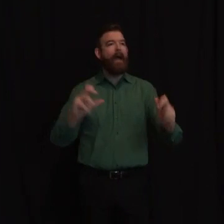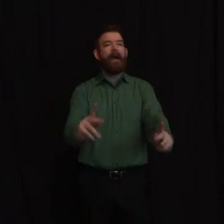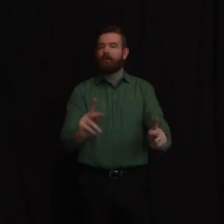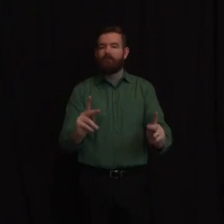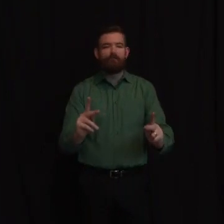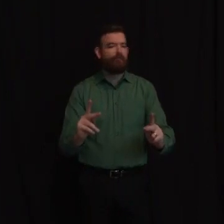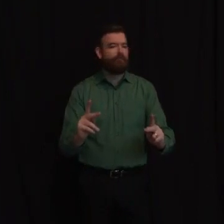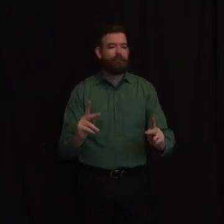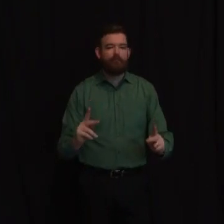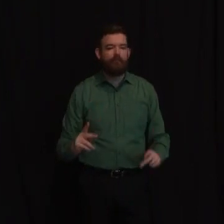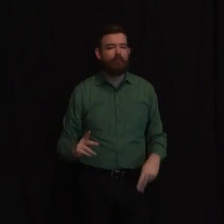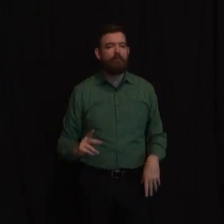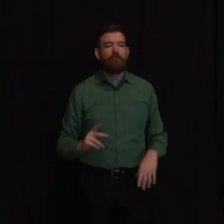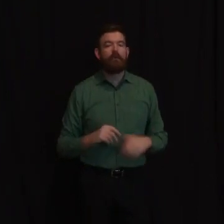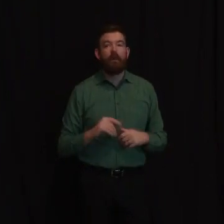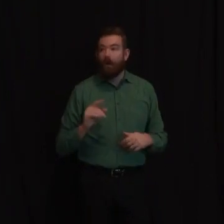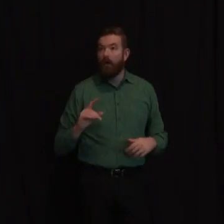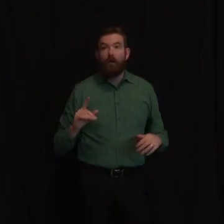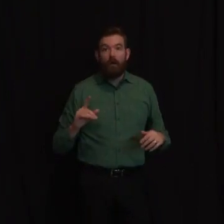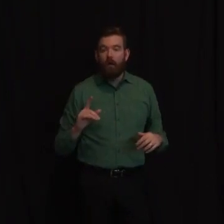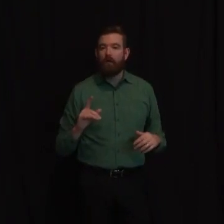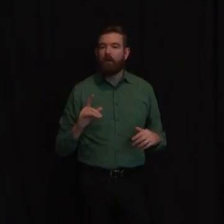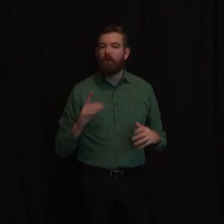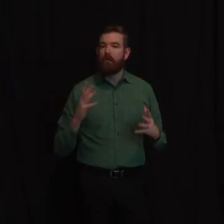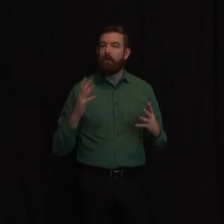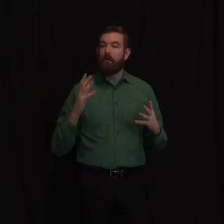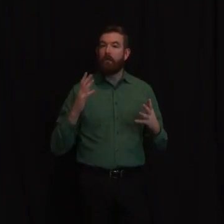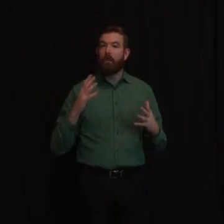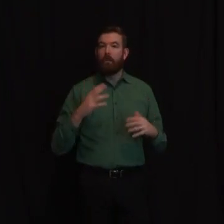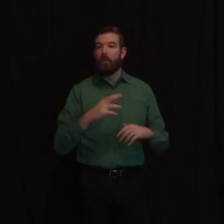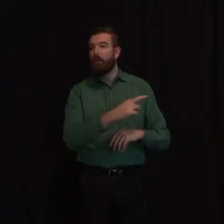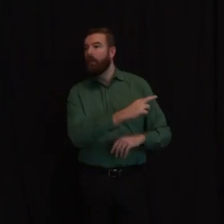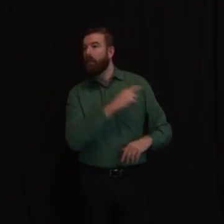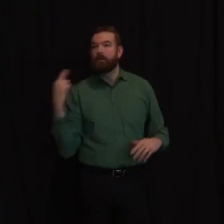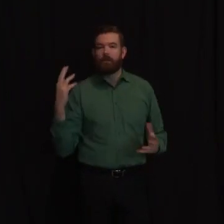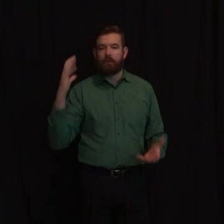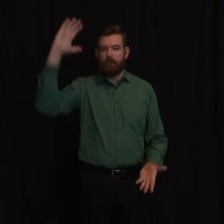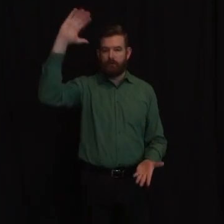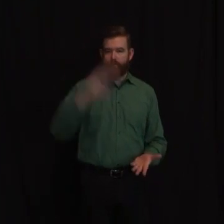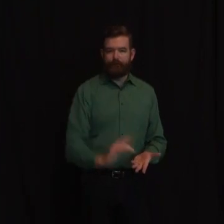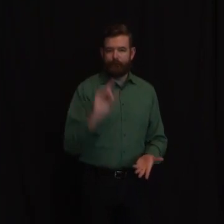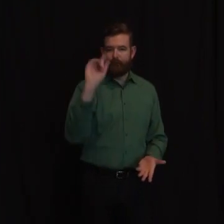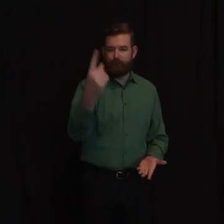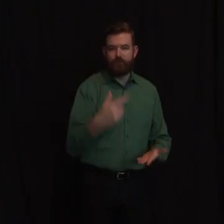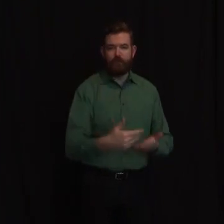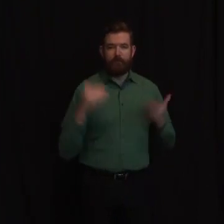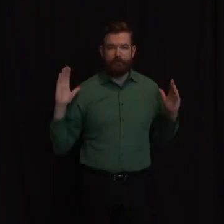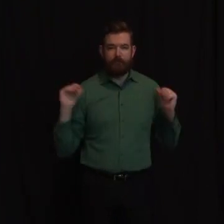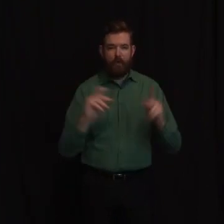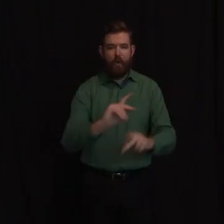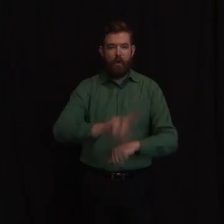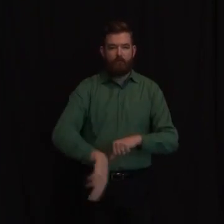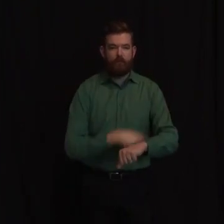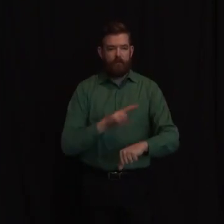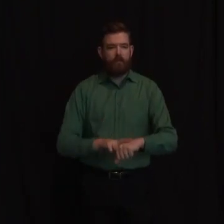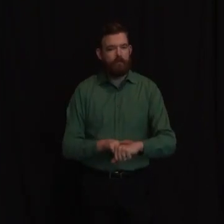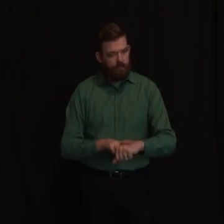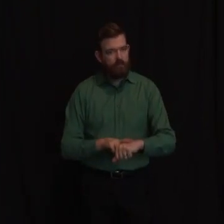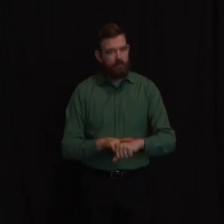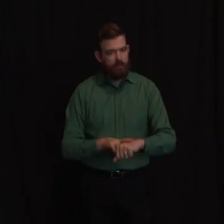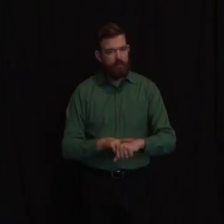risk. We just can't do that. And so we will continue to call the shots based on the facts. I can't speak for